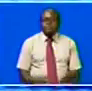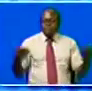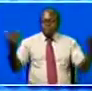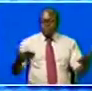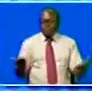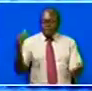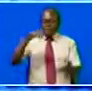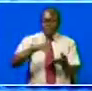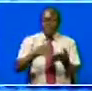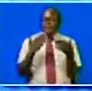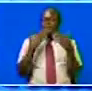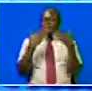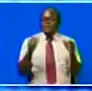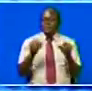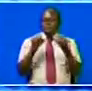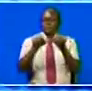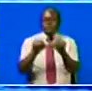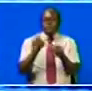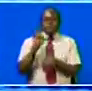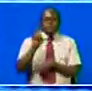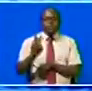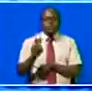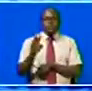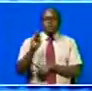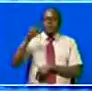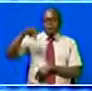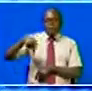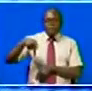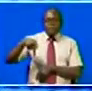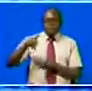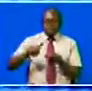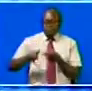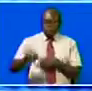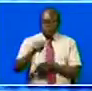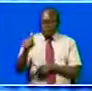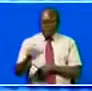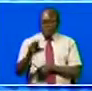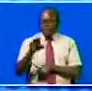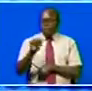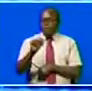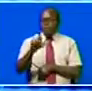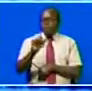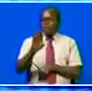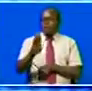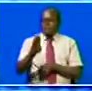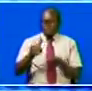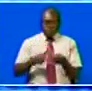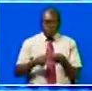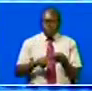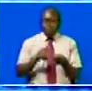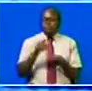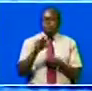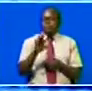Kutia na asante sana kwa kuendelea kuwa nasi. Mbunge wa Tiati William Kamket na wenzake Caleb Amisi wa Saboti na Fred Uda